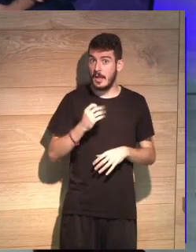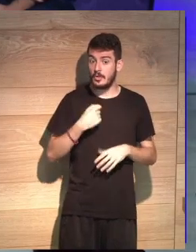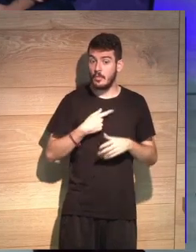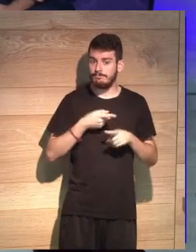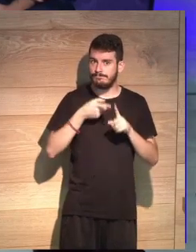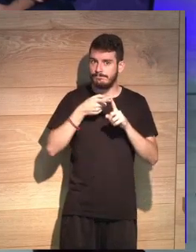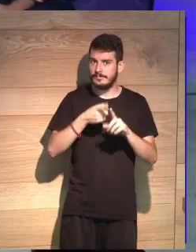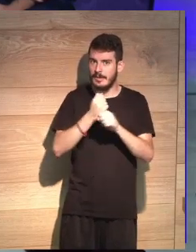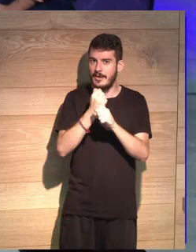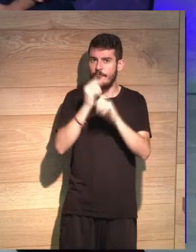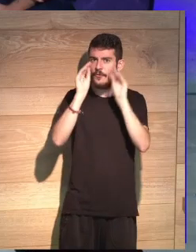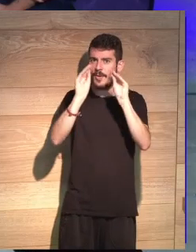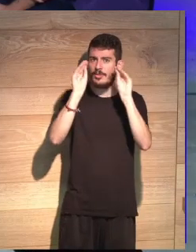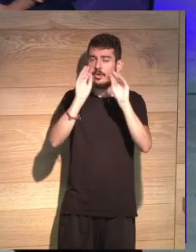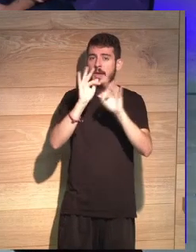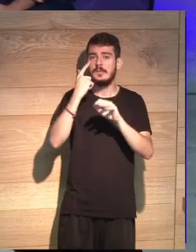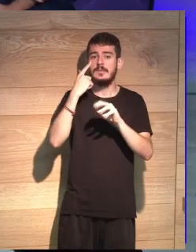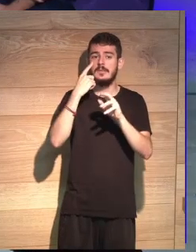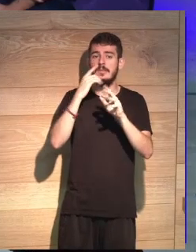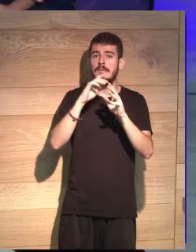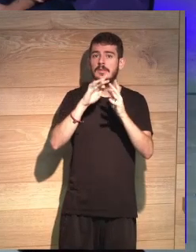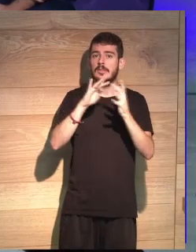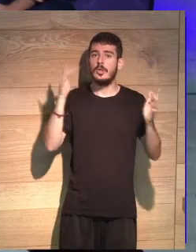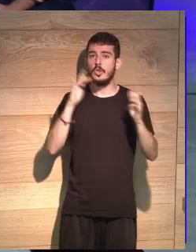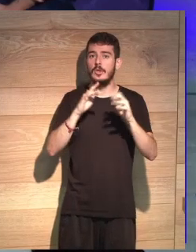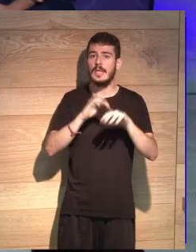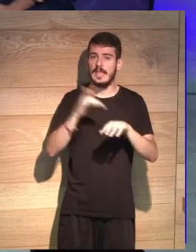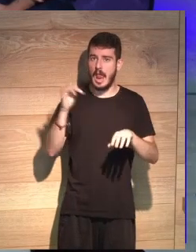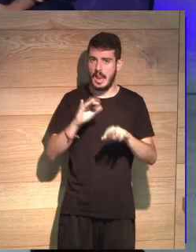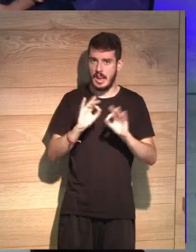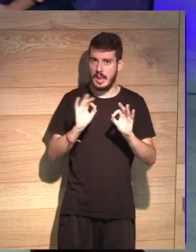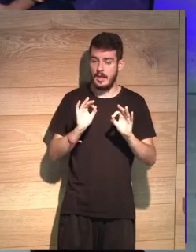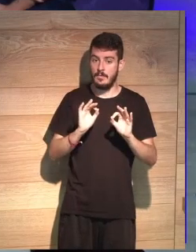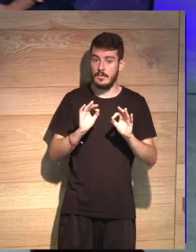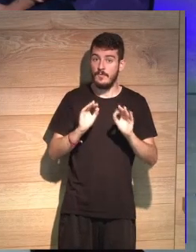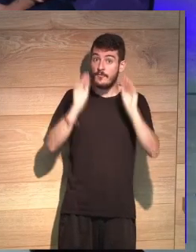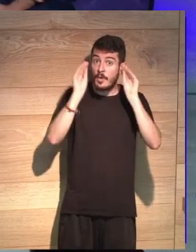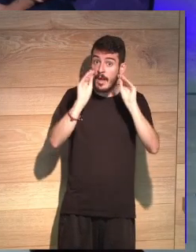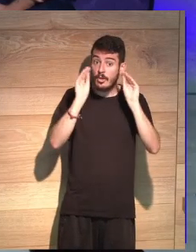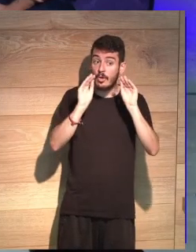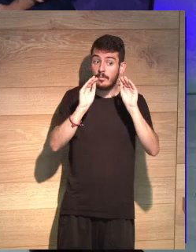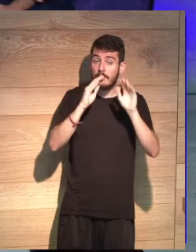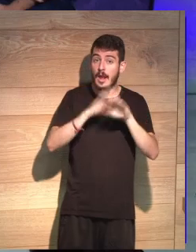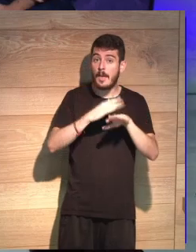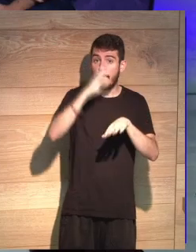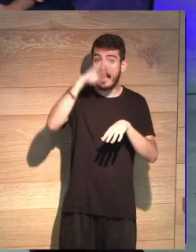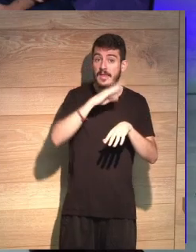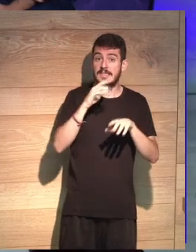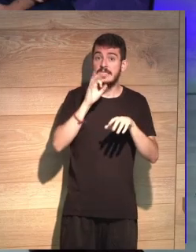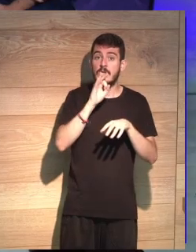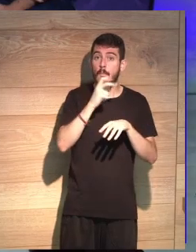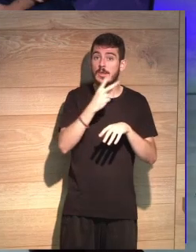children, but I work in training and I work in digital